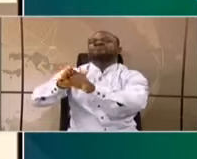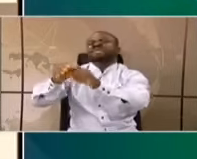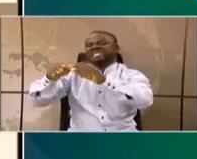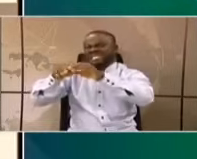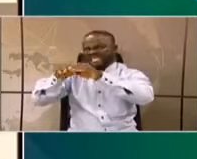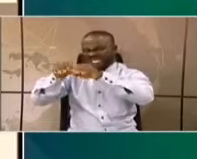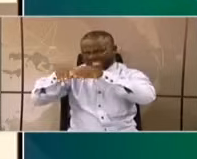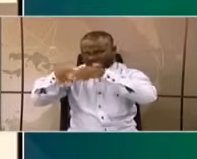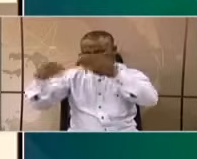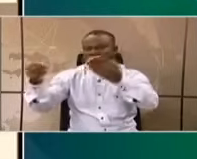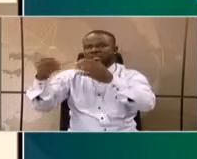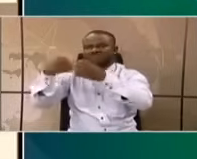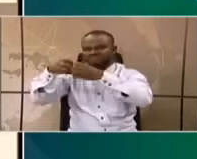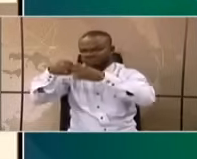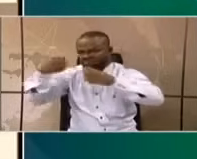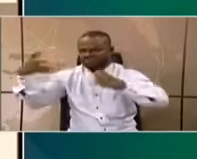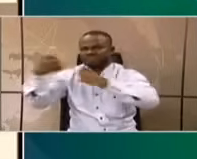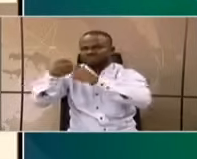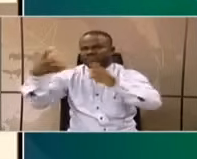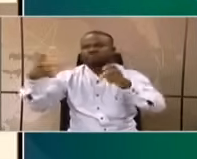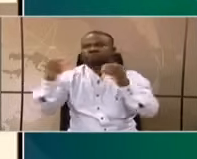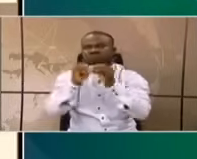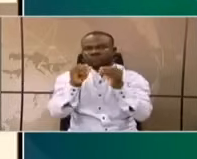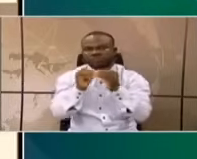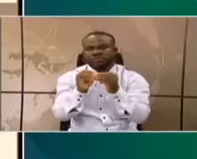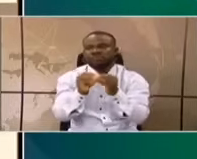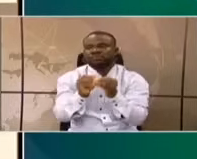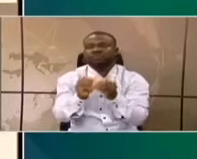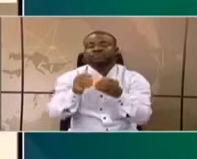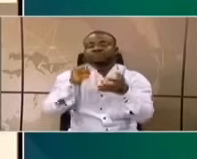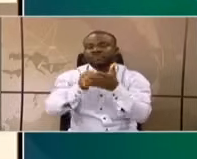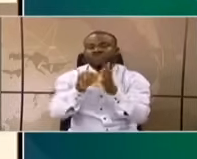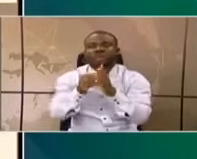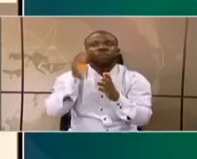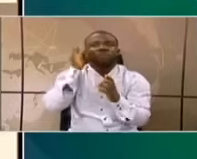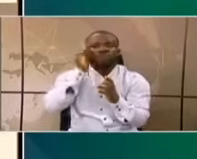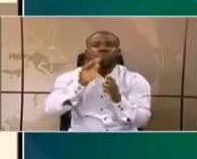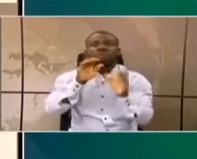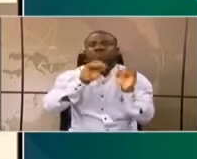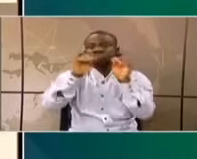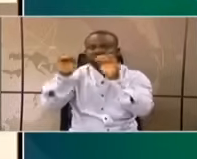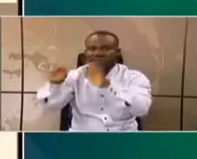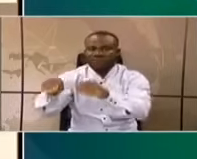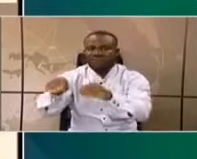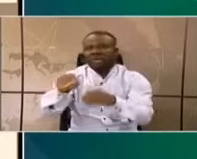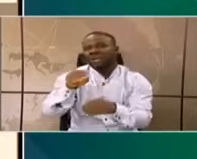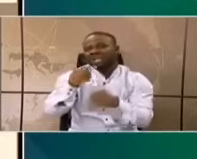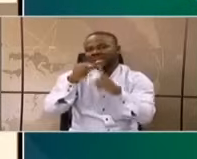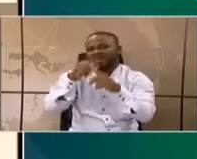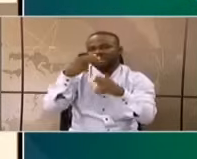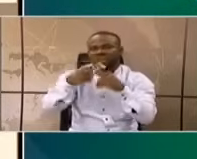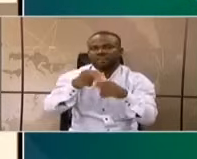Afei na ye beko. Aye nsu ano. E wo new edubiase.